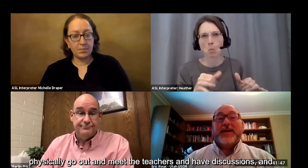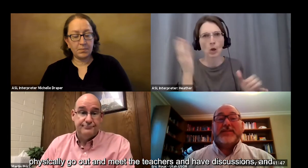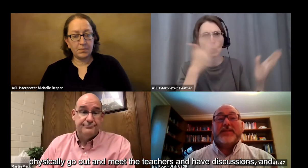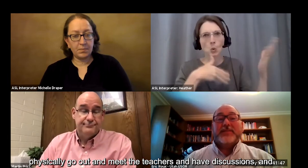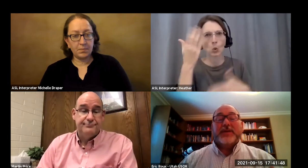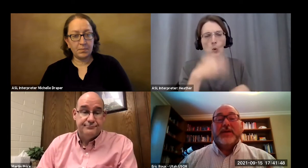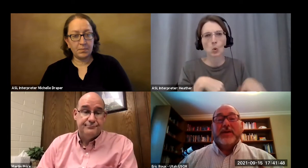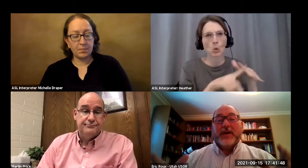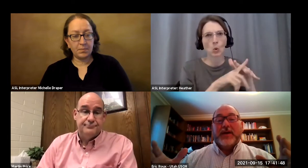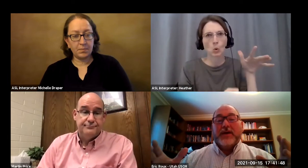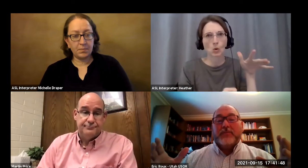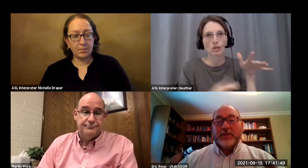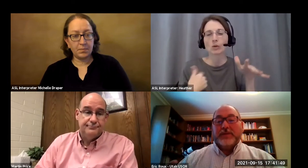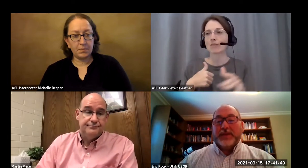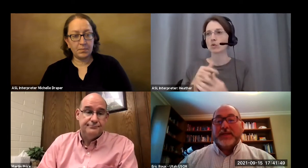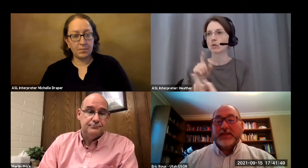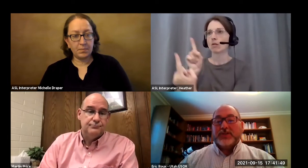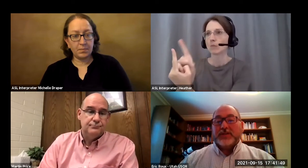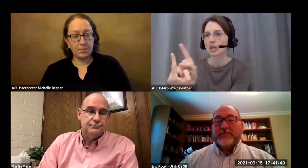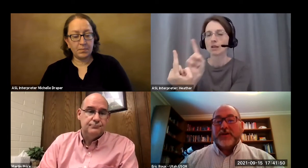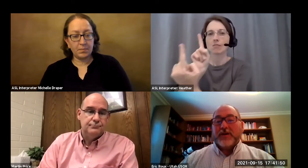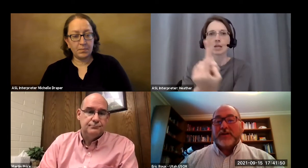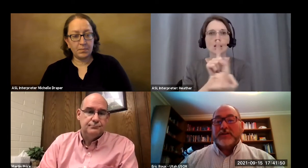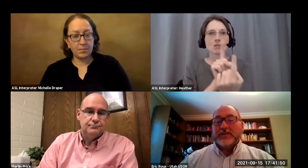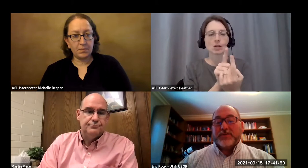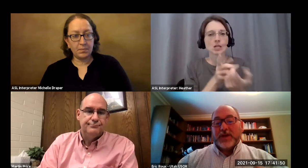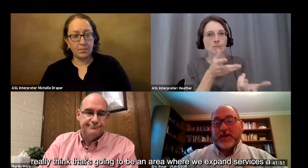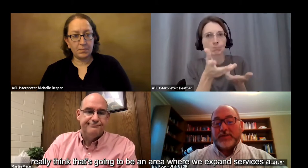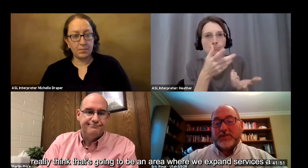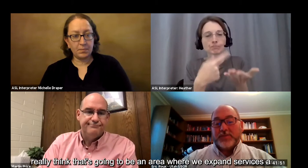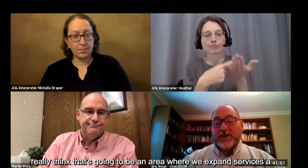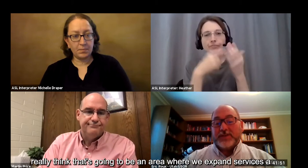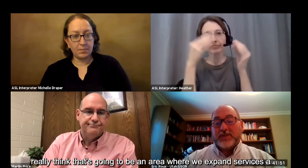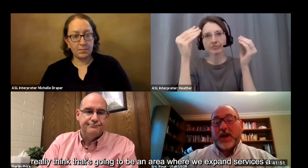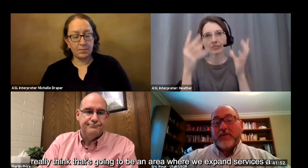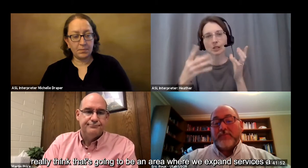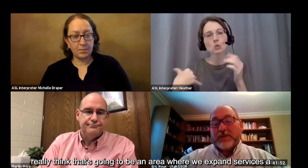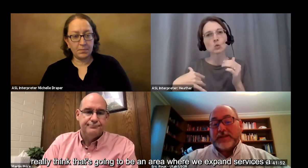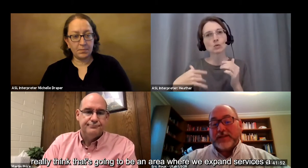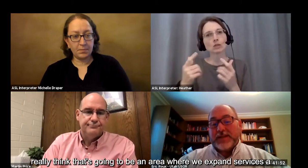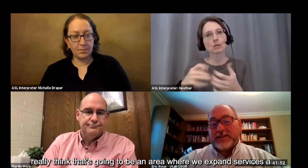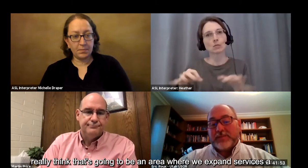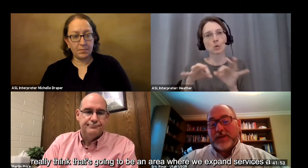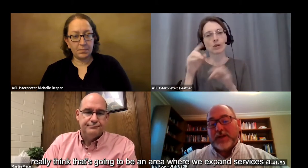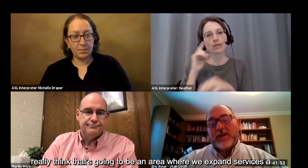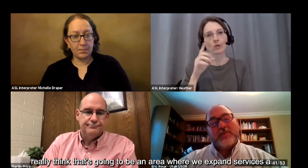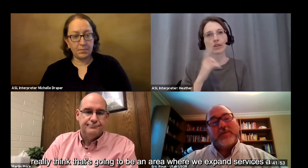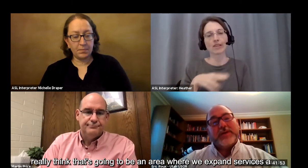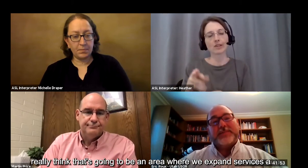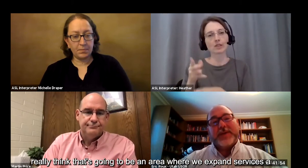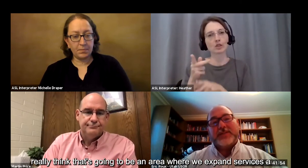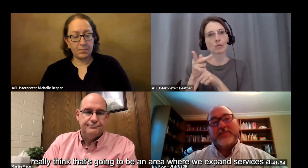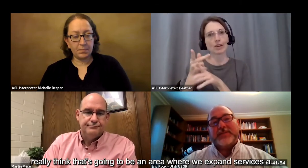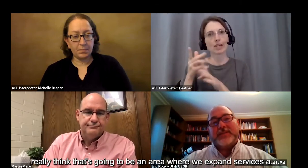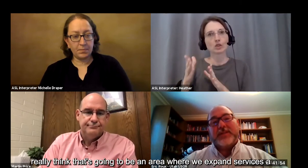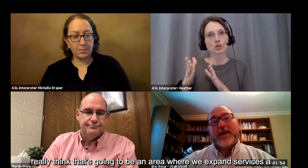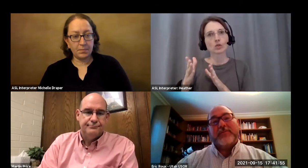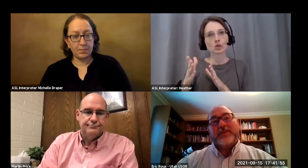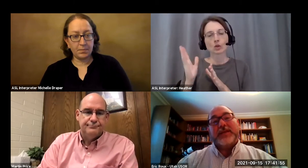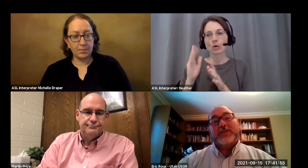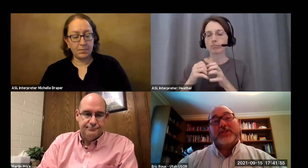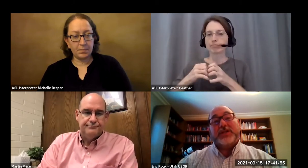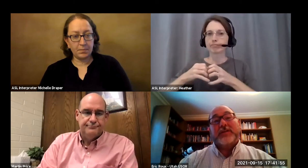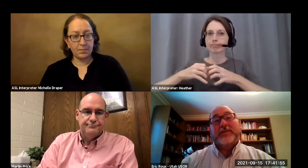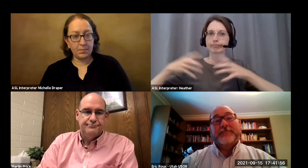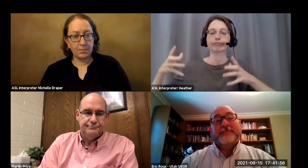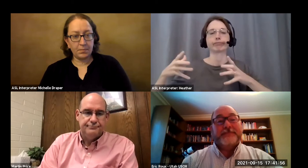discussions. And that's going to be a really big initiative for the hard of hearing supervisor. I really think that's going to be an area where we expand services a lot over